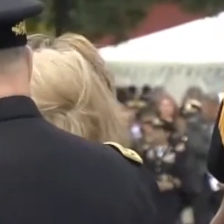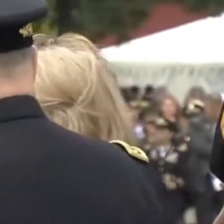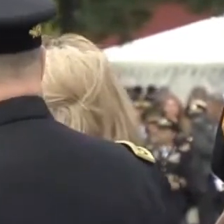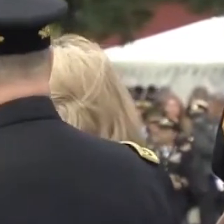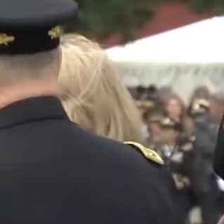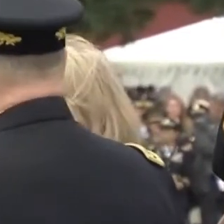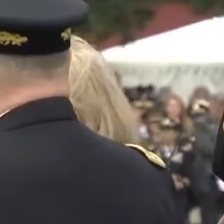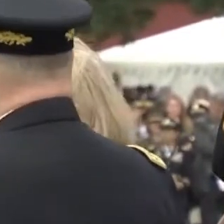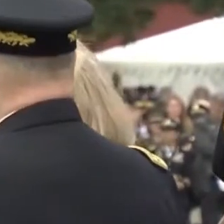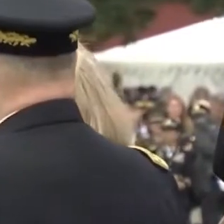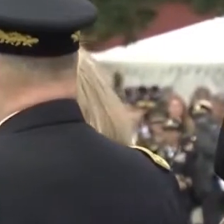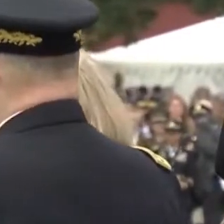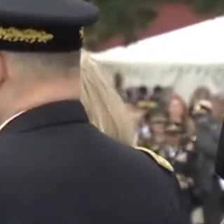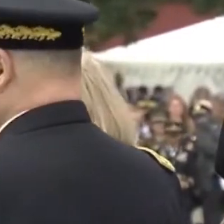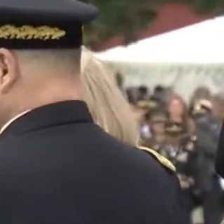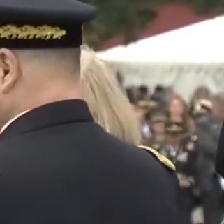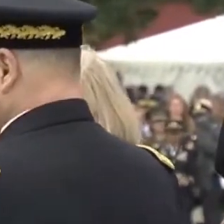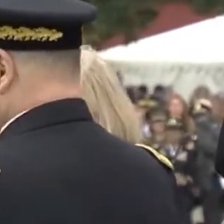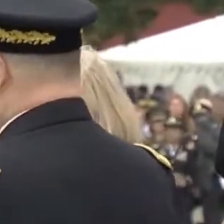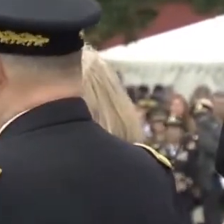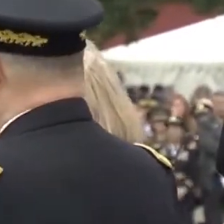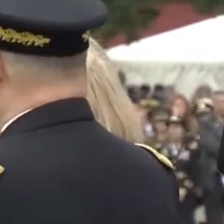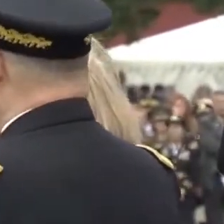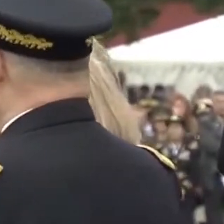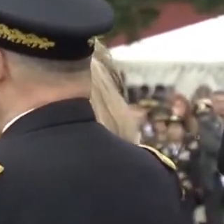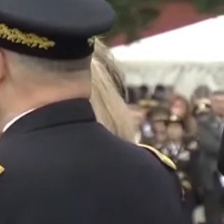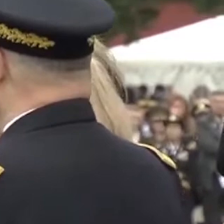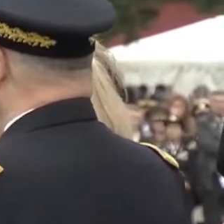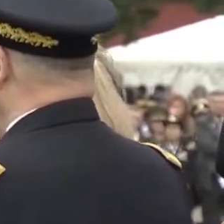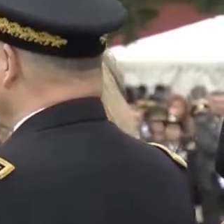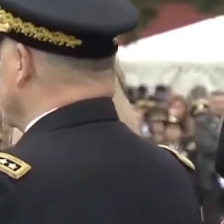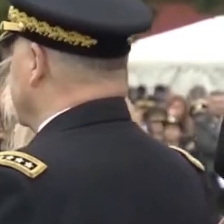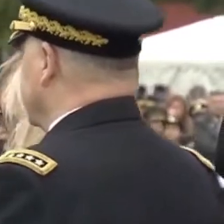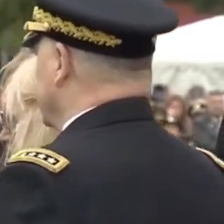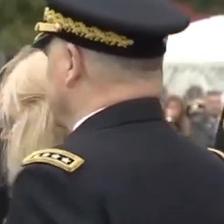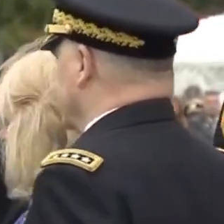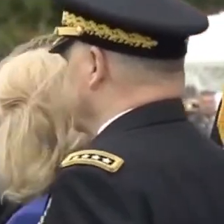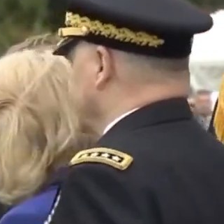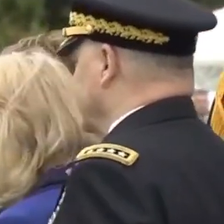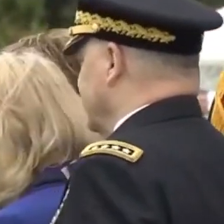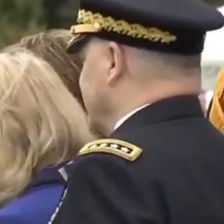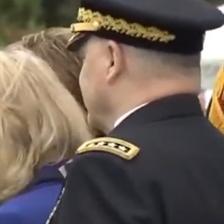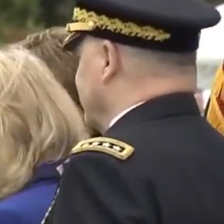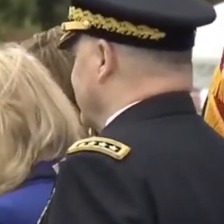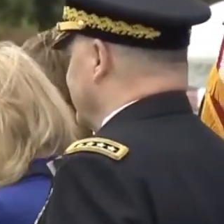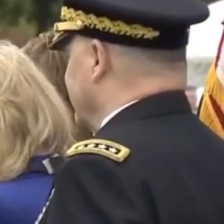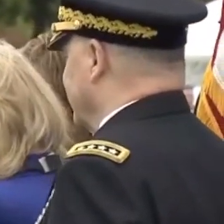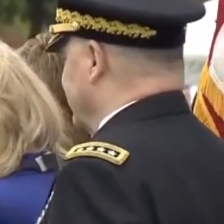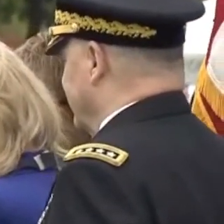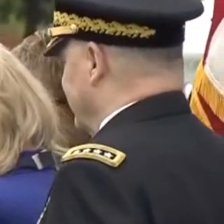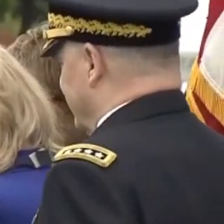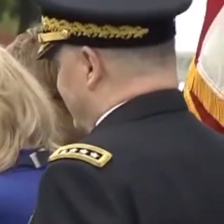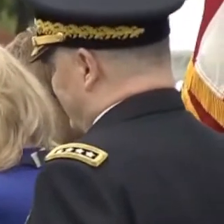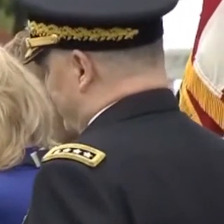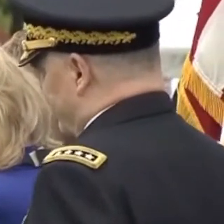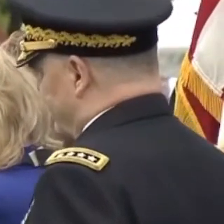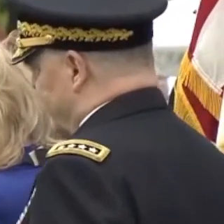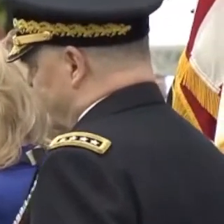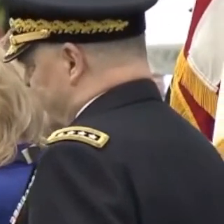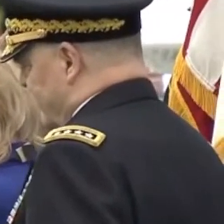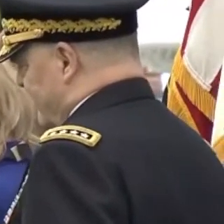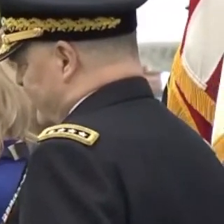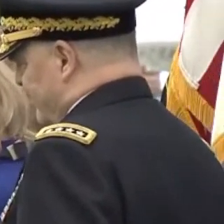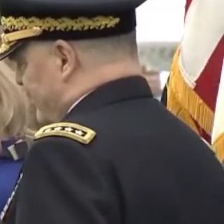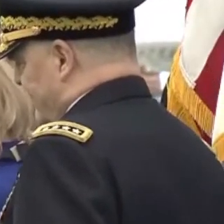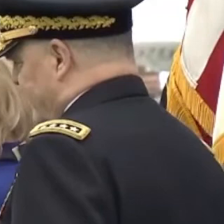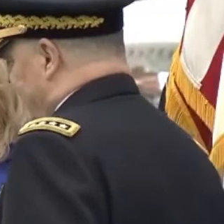Army Certificate of Appreciation for her faithful and devoted service. It is her dedicated support which made possible such